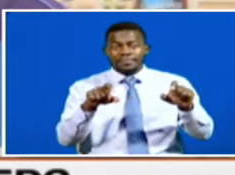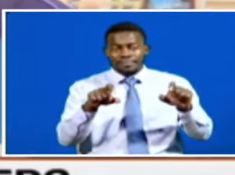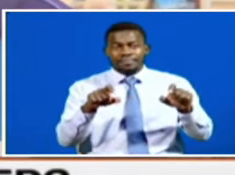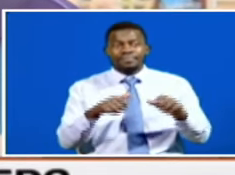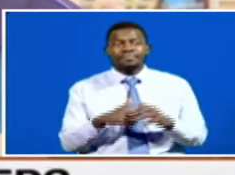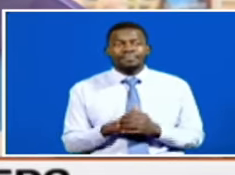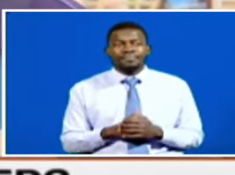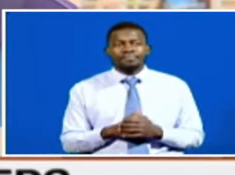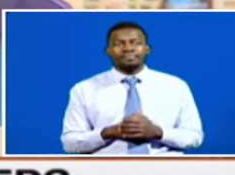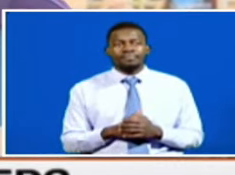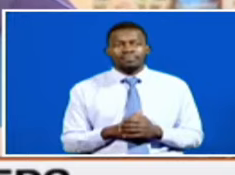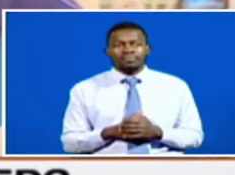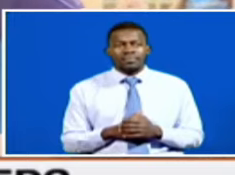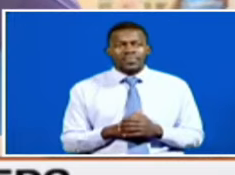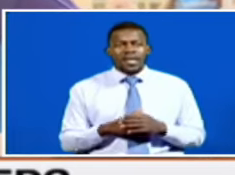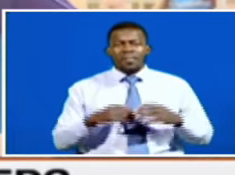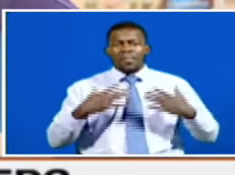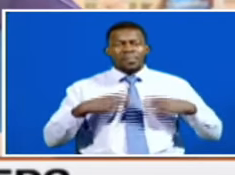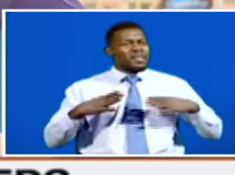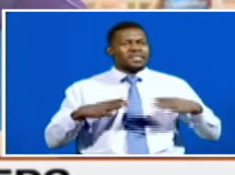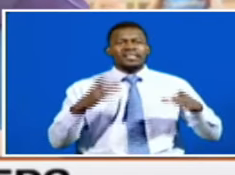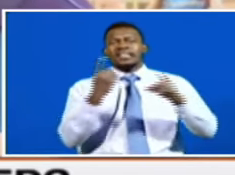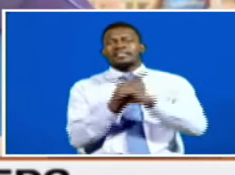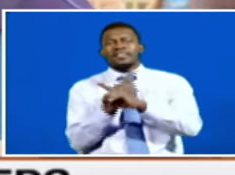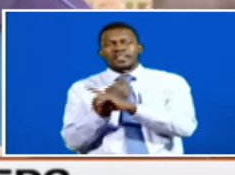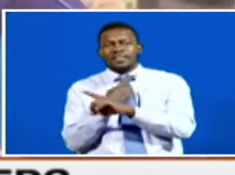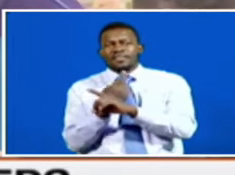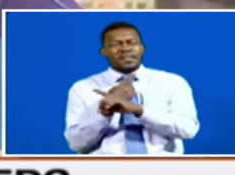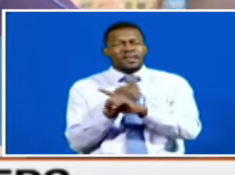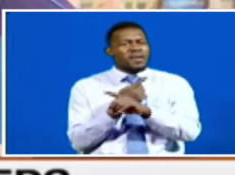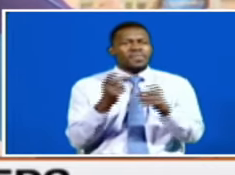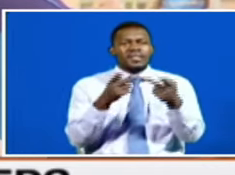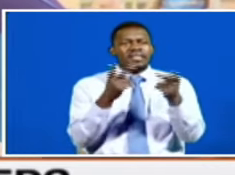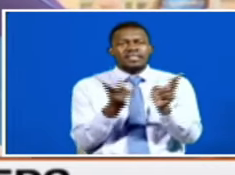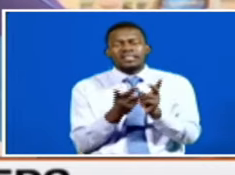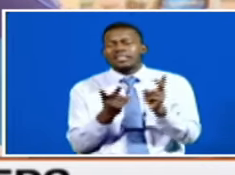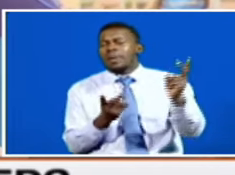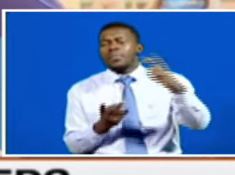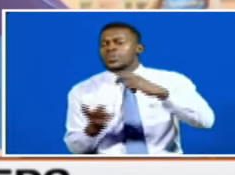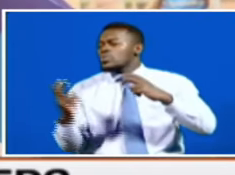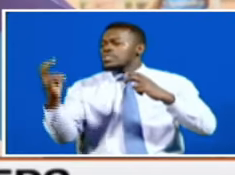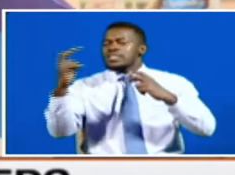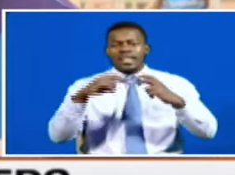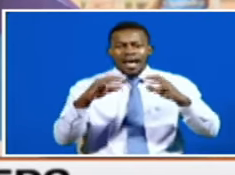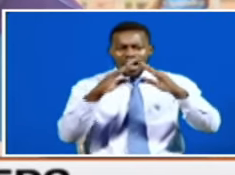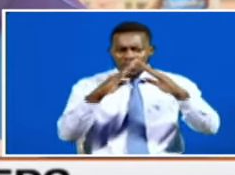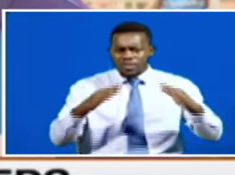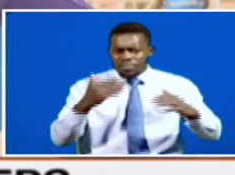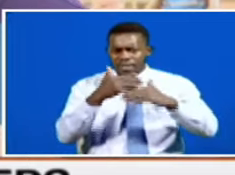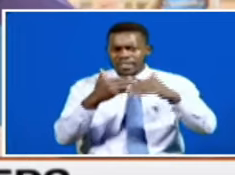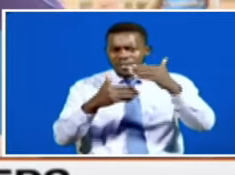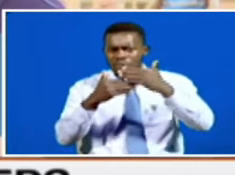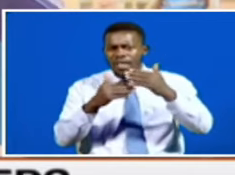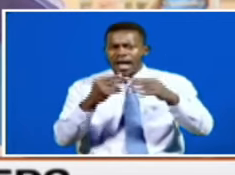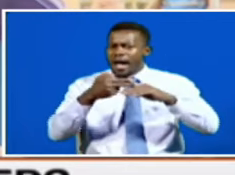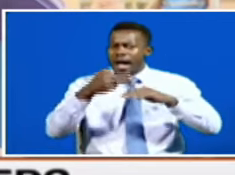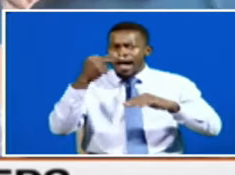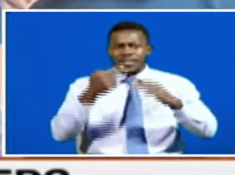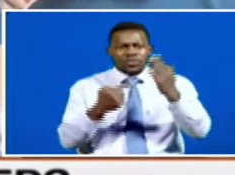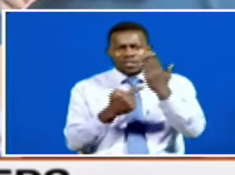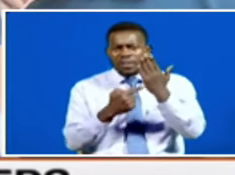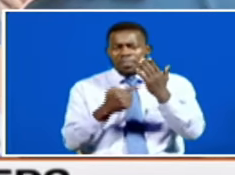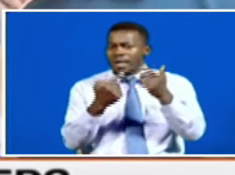Hata wakaji watu wanatoka sehemu za mbali wanasema kuna nyumba inajengwa na technology, lakini mpaka sasa hii mpaka mimi mwenyewe sijaamini